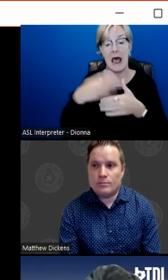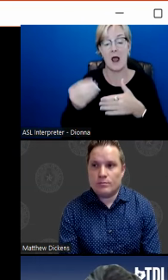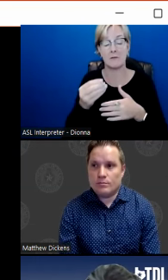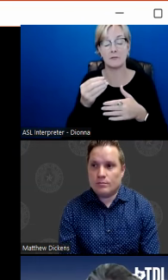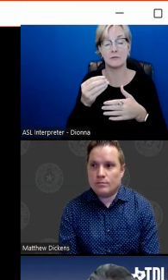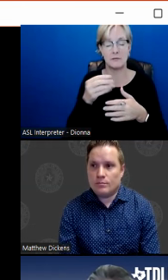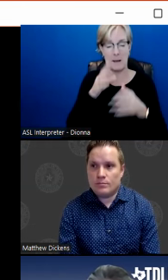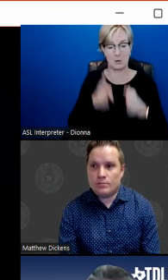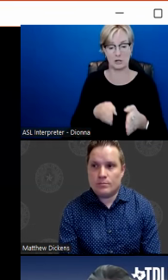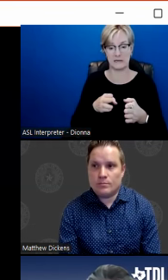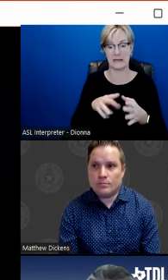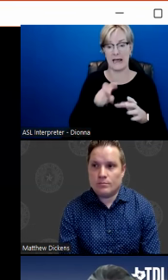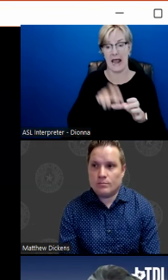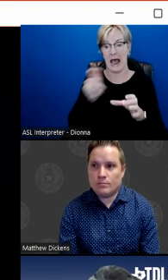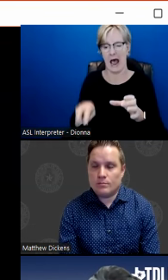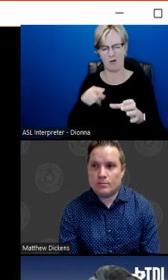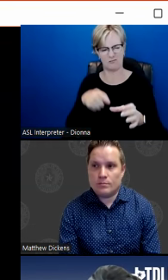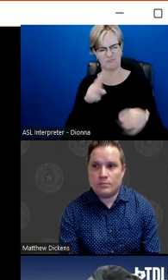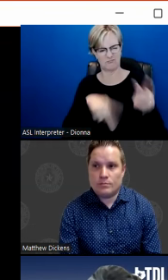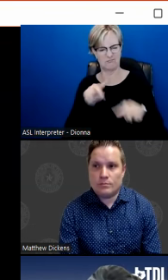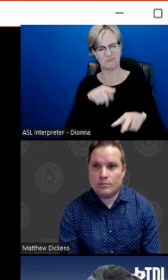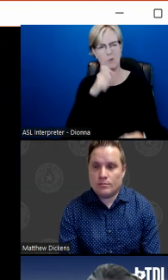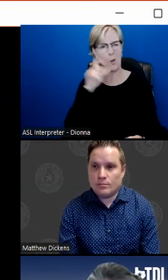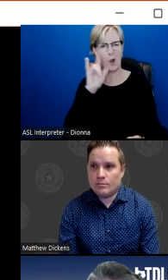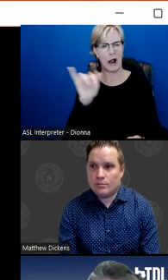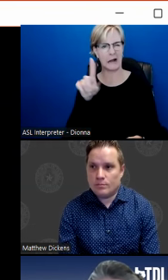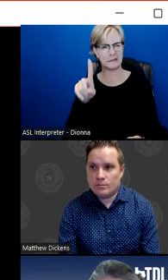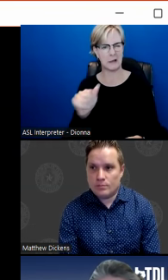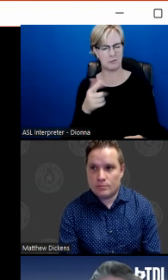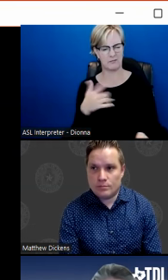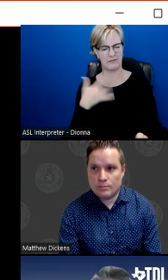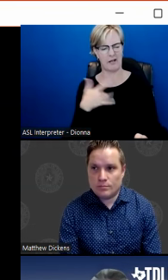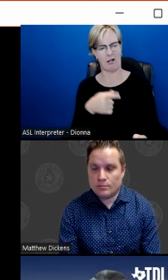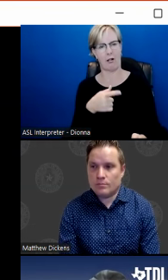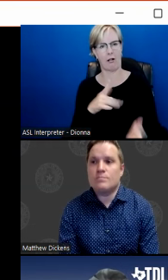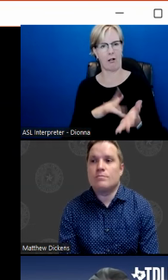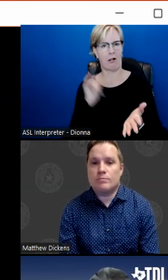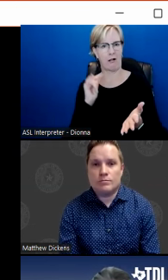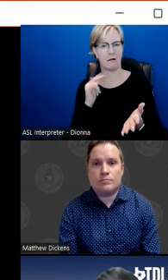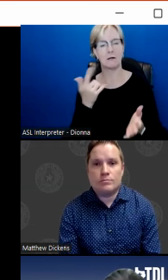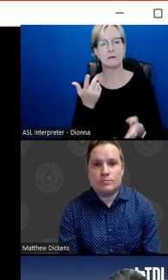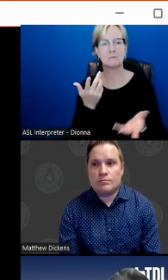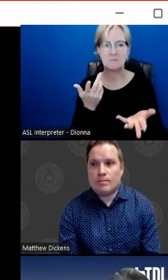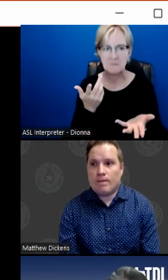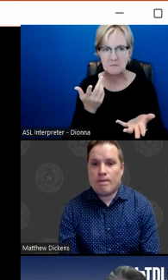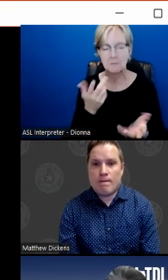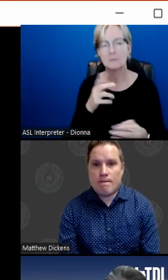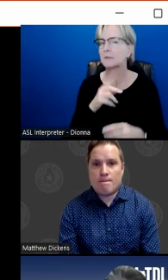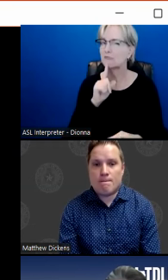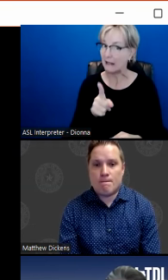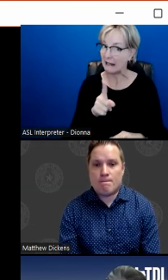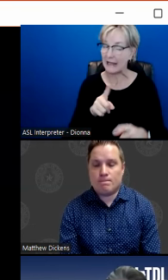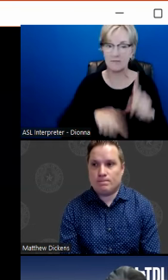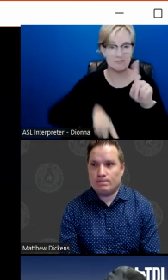look disabled, we may wonder if they should be in that spot or feel if they're getting away with something. There's a wide range